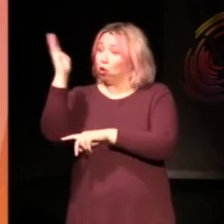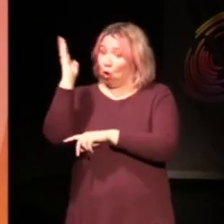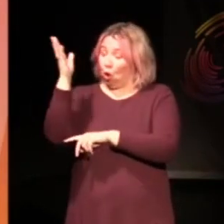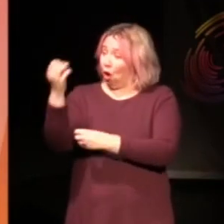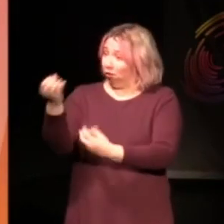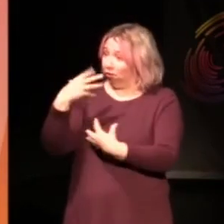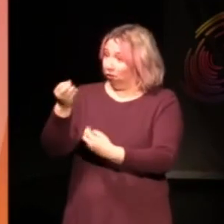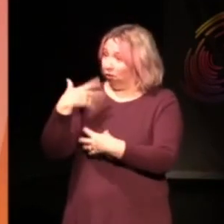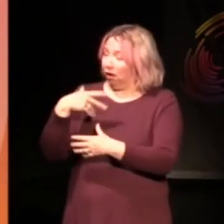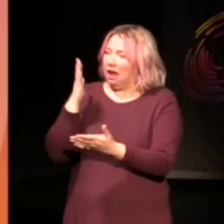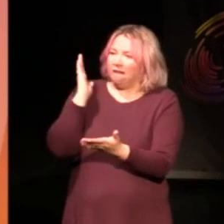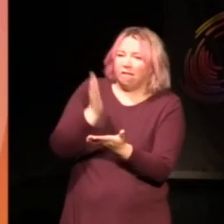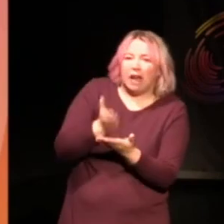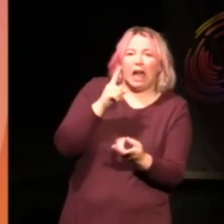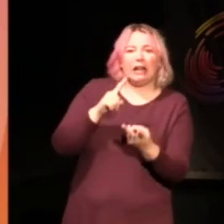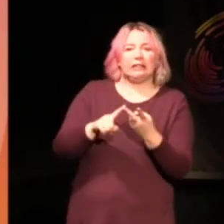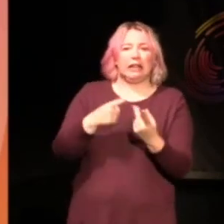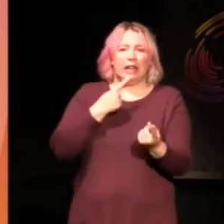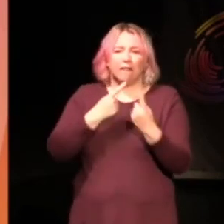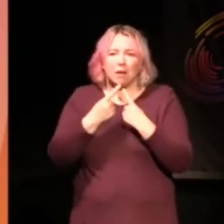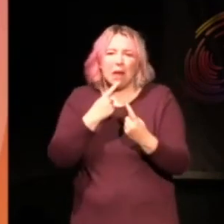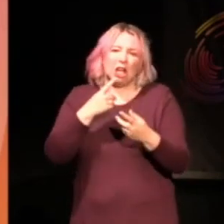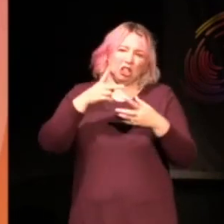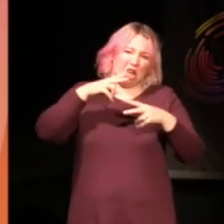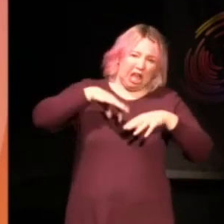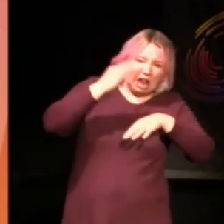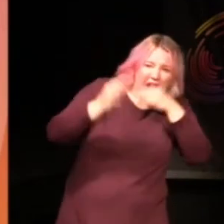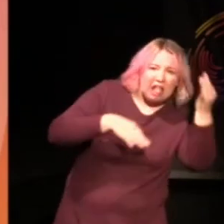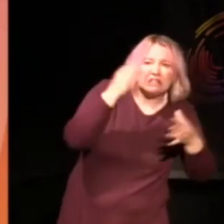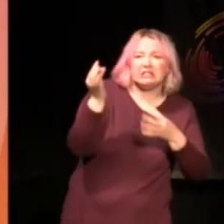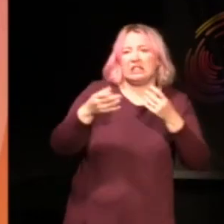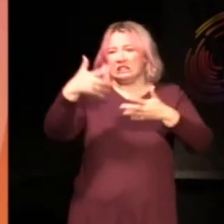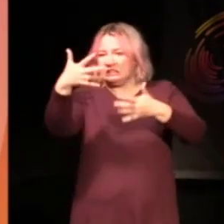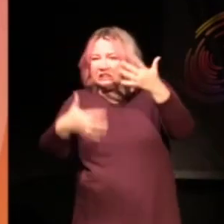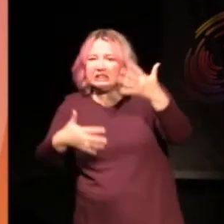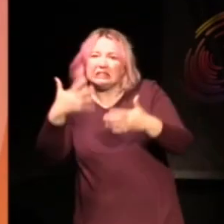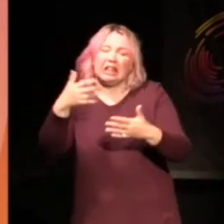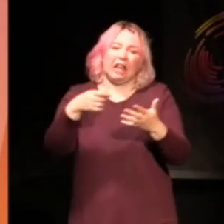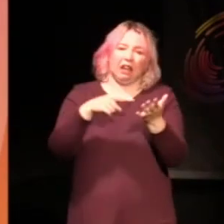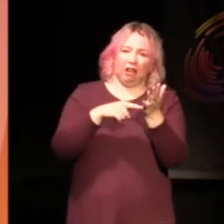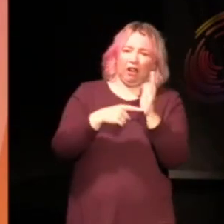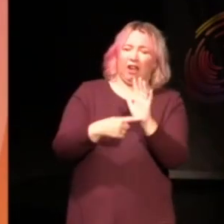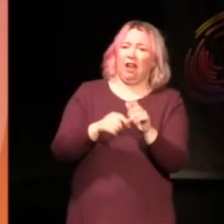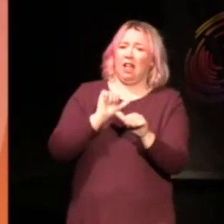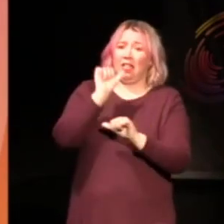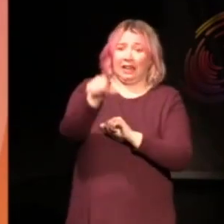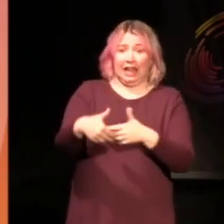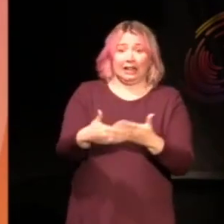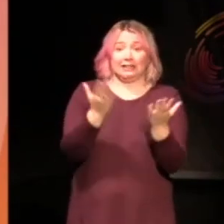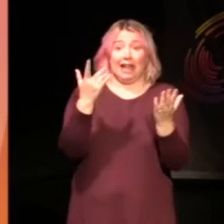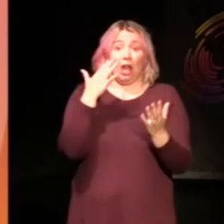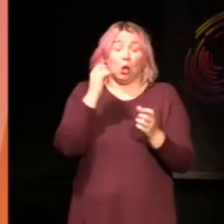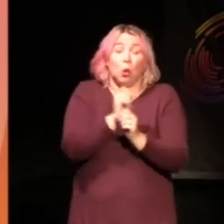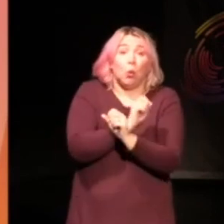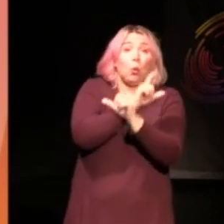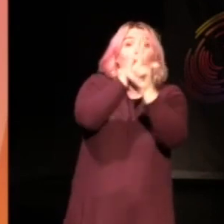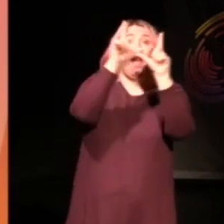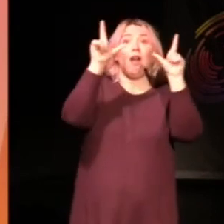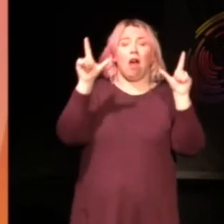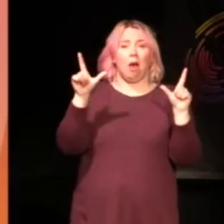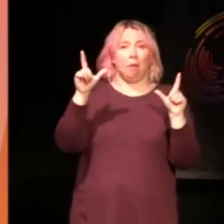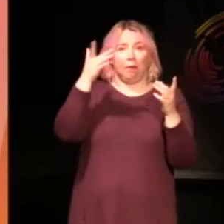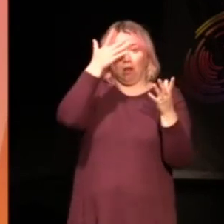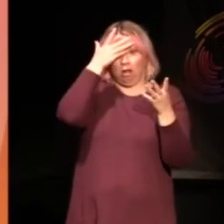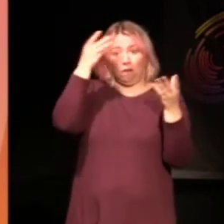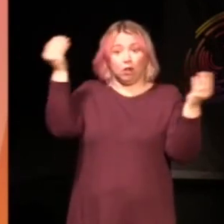mostly through facts, analysis, statistics, graphics, the next day, when we wake up, we have already forgotten